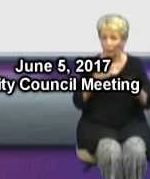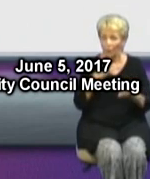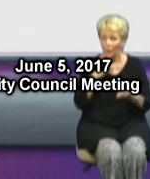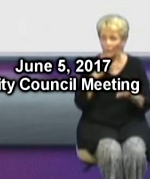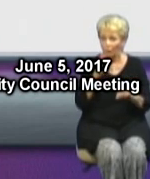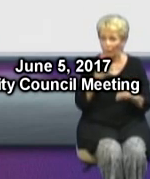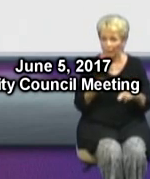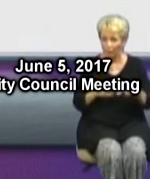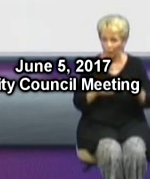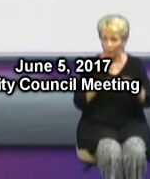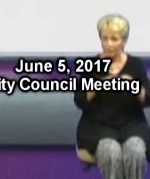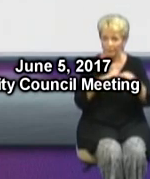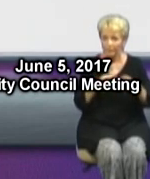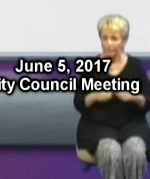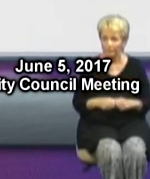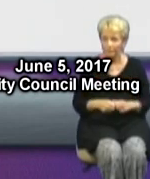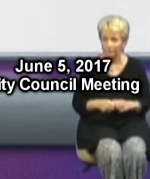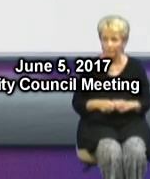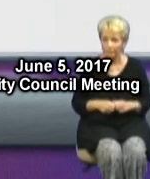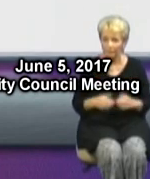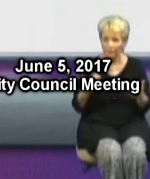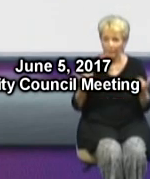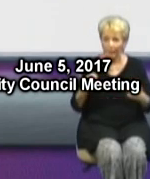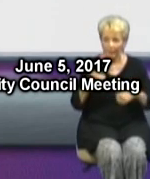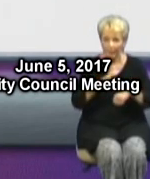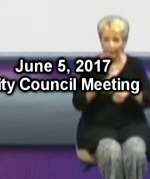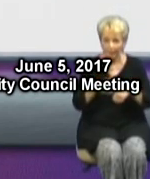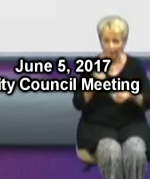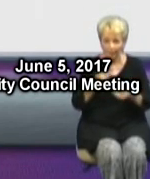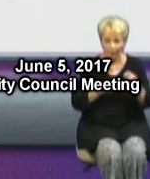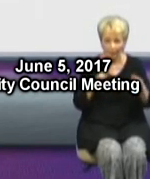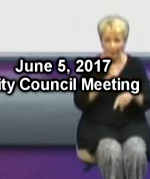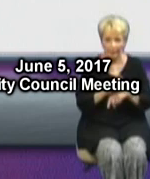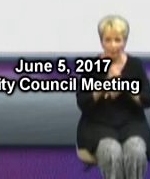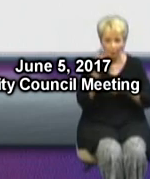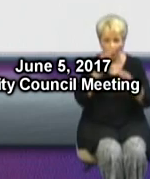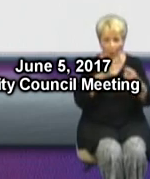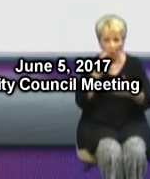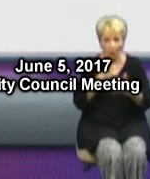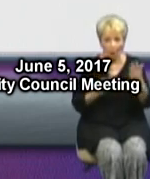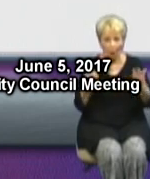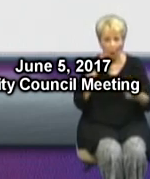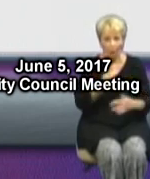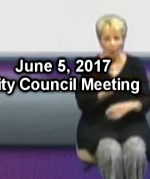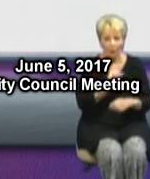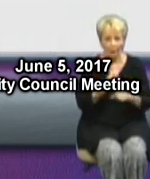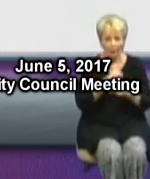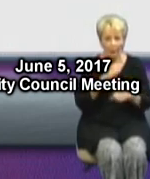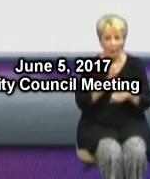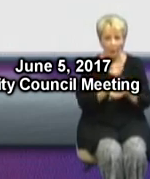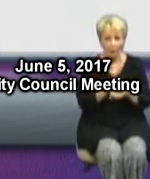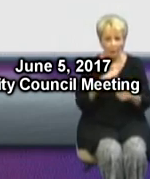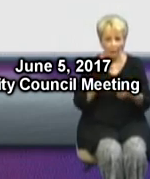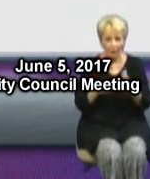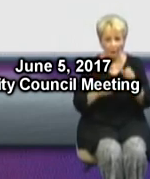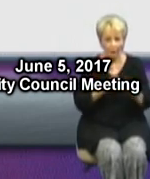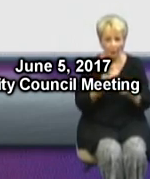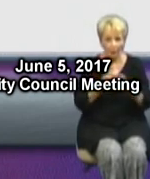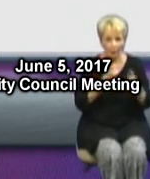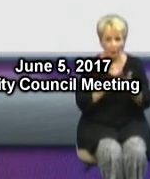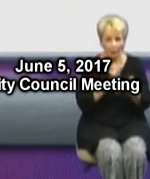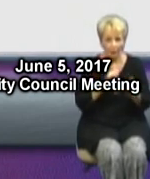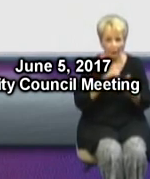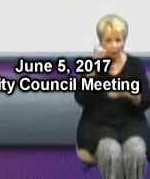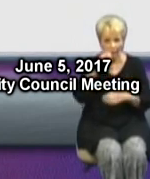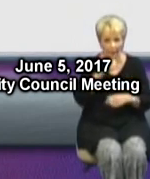rate increase. So now's the time when everybody's sitting here wondering, what movie did I use this year, and what movie is that